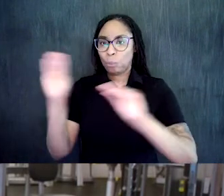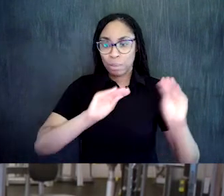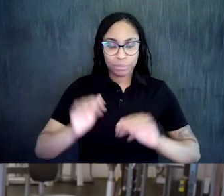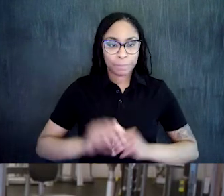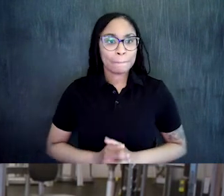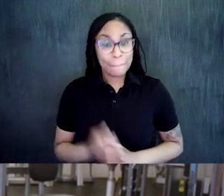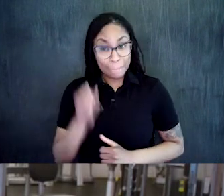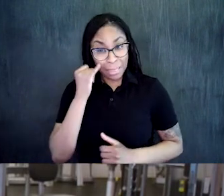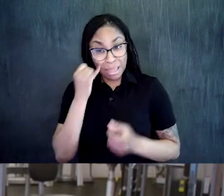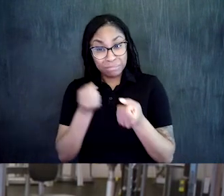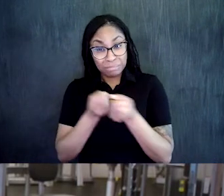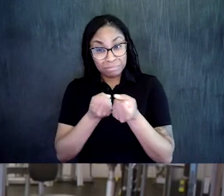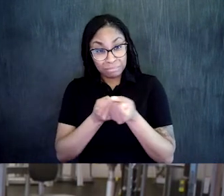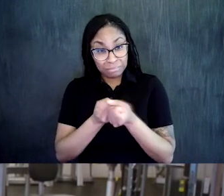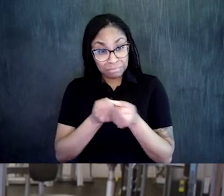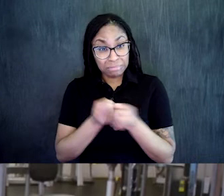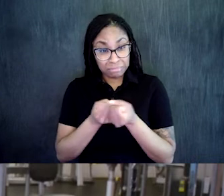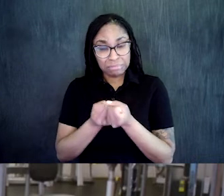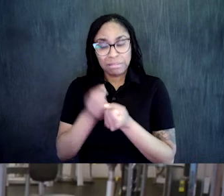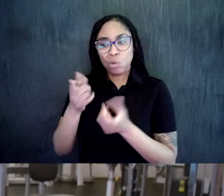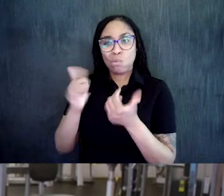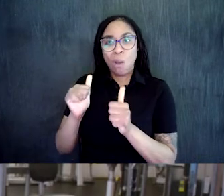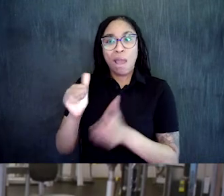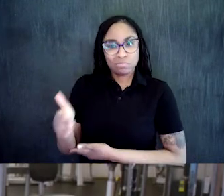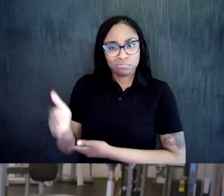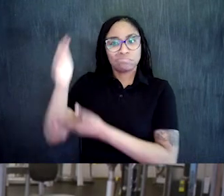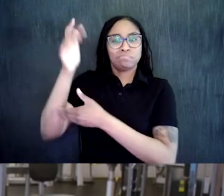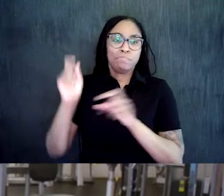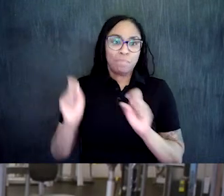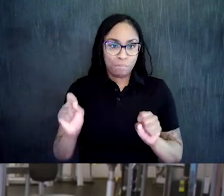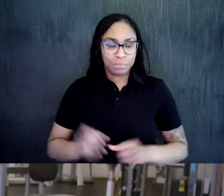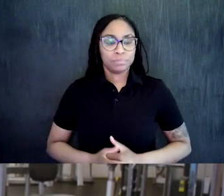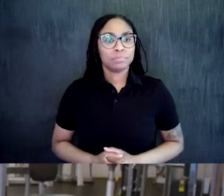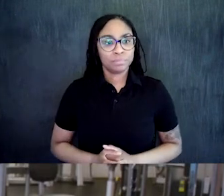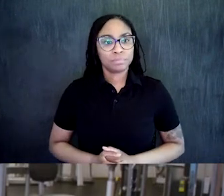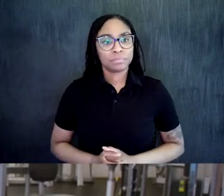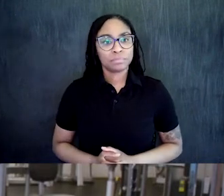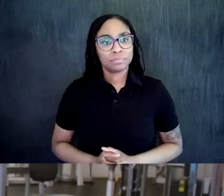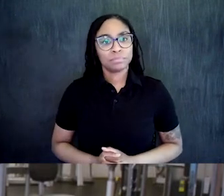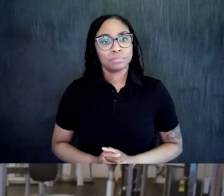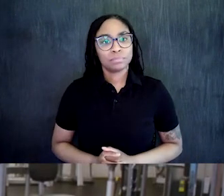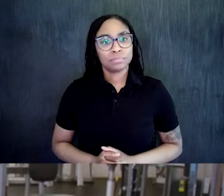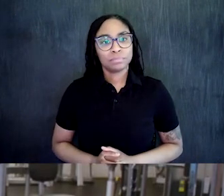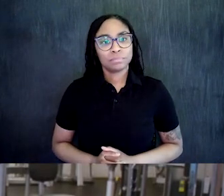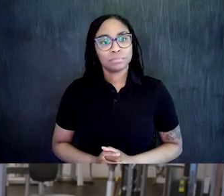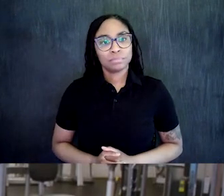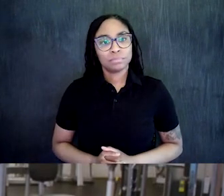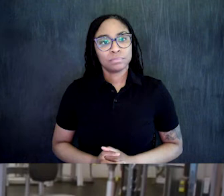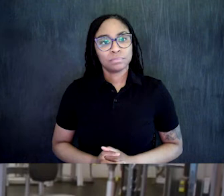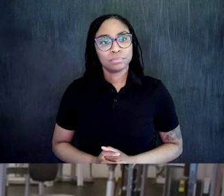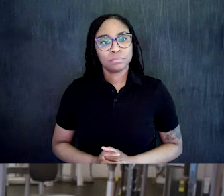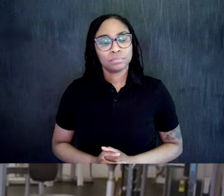gonna bring it back, so we're gonna do about 10 here. So as much work as you can do, you do, and then when you need a little assistance, have